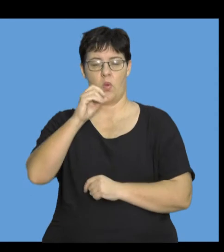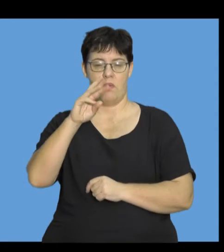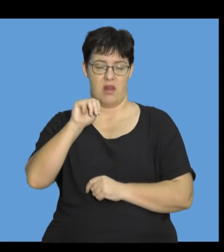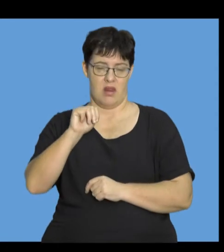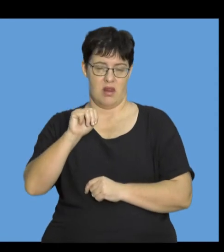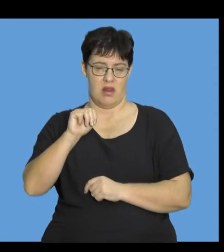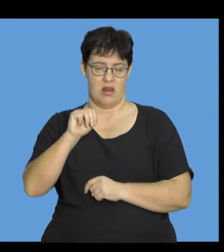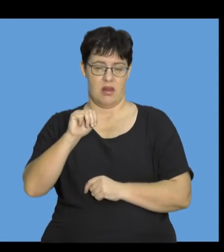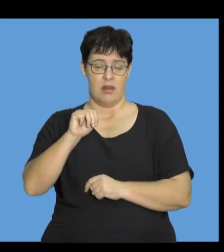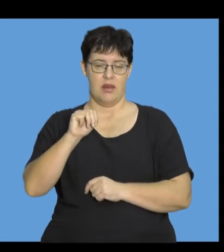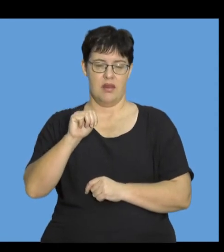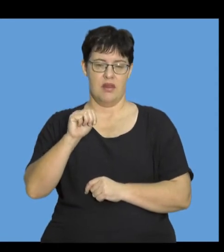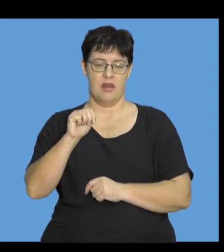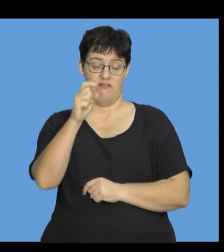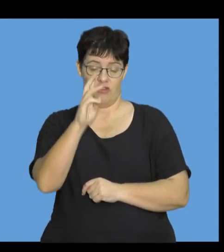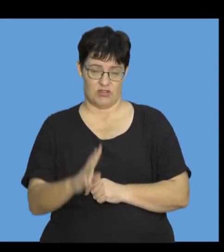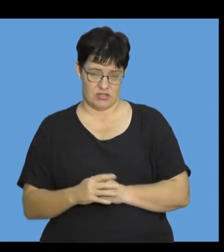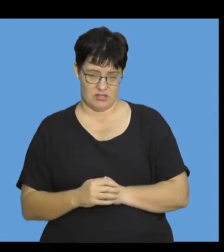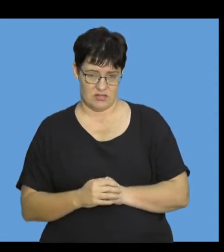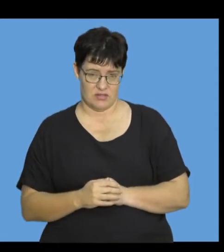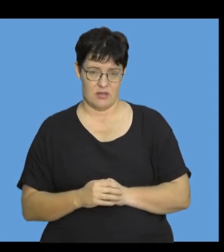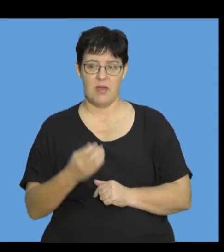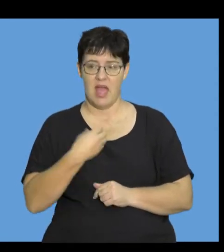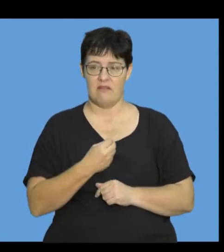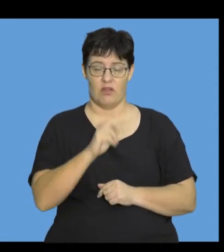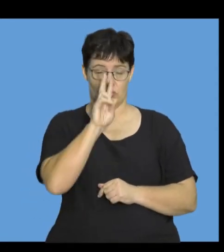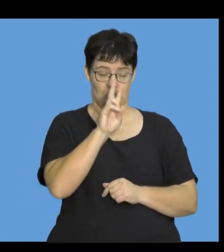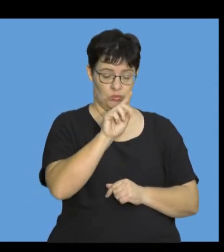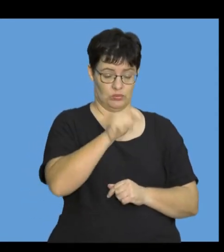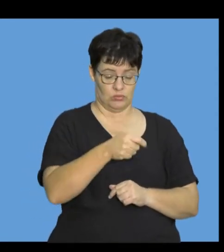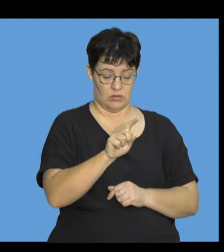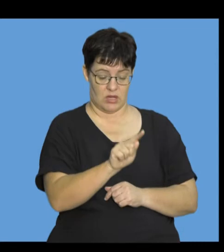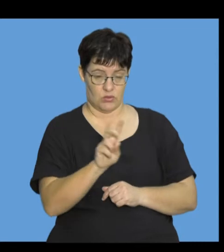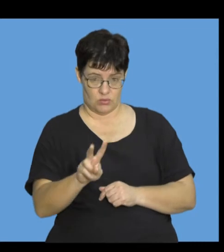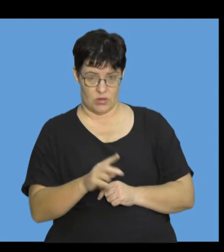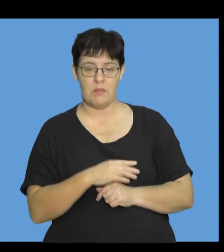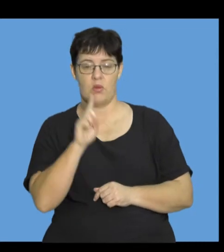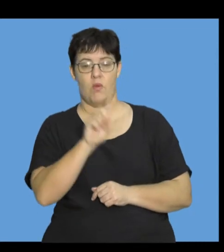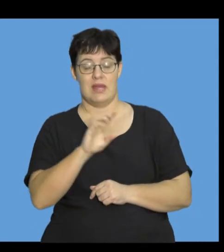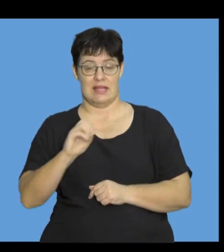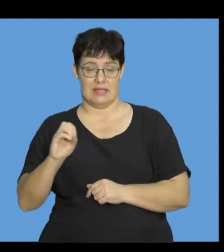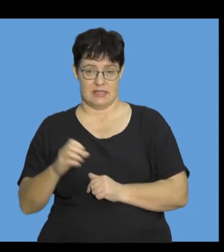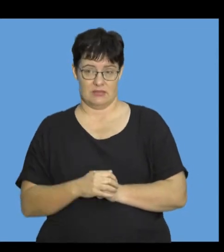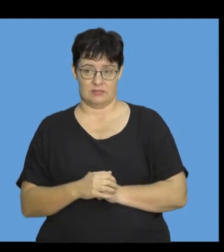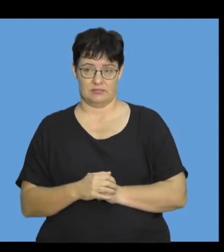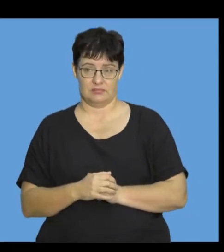into a common fraction, right? What does that mean? I have two decimals there, meaning it is